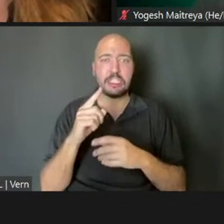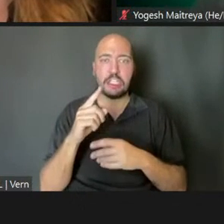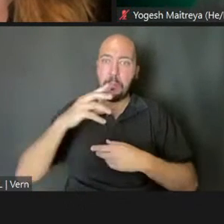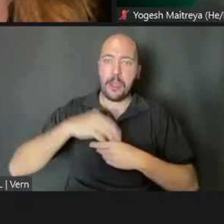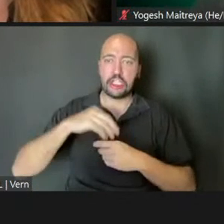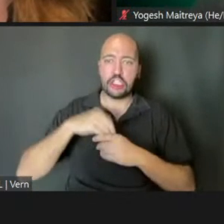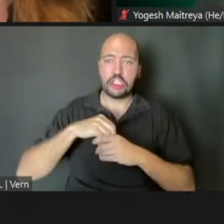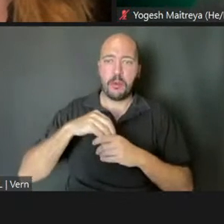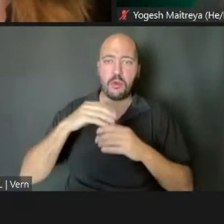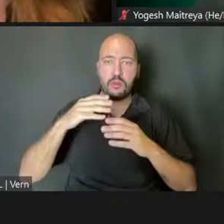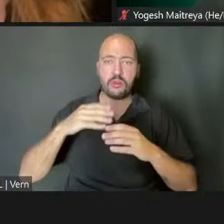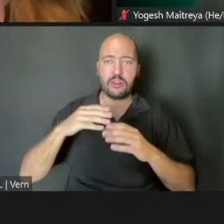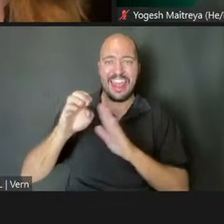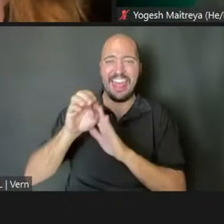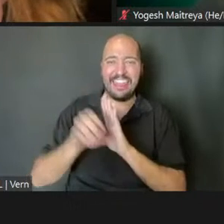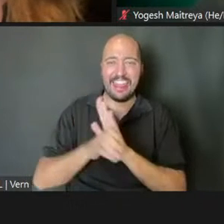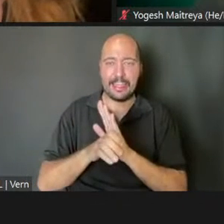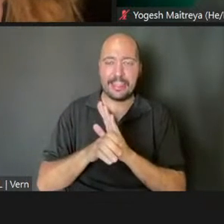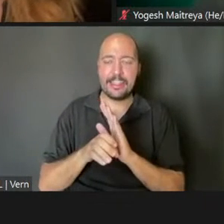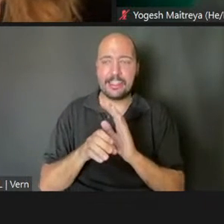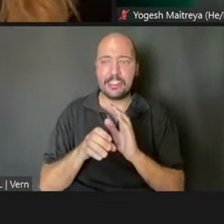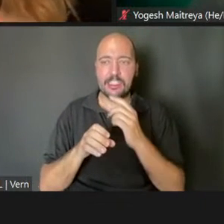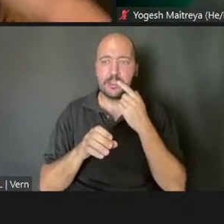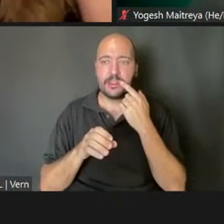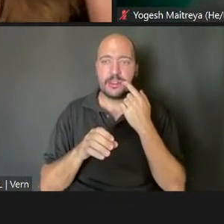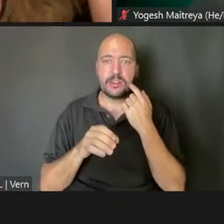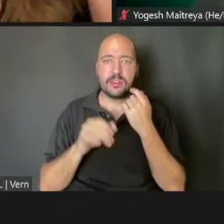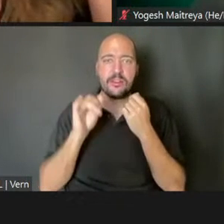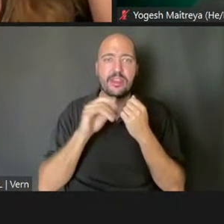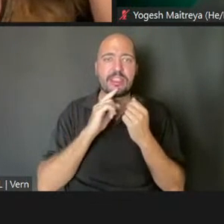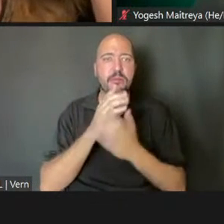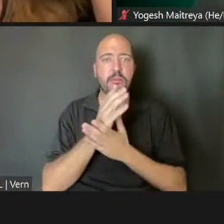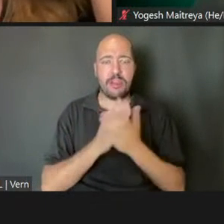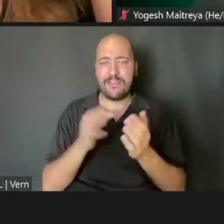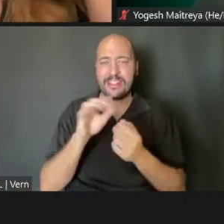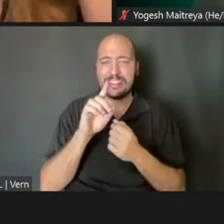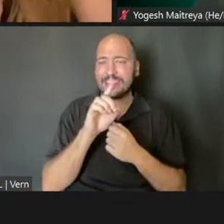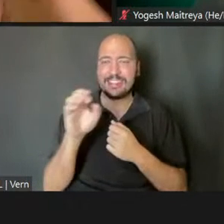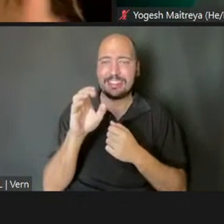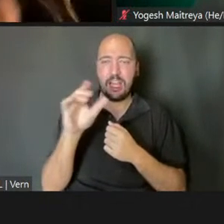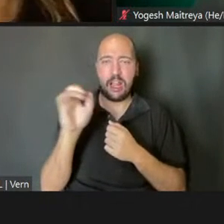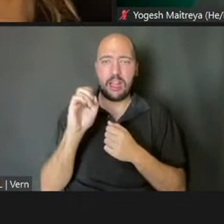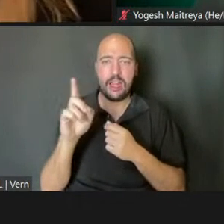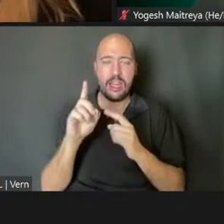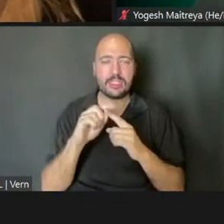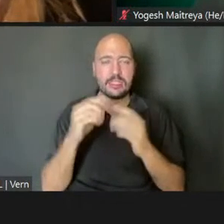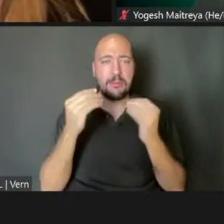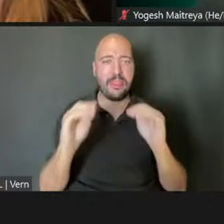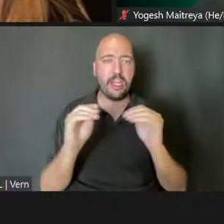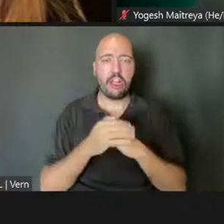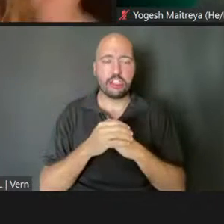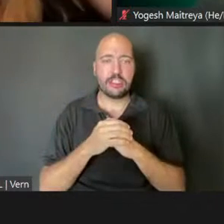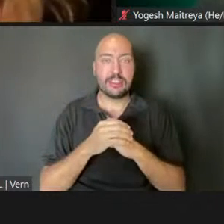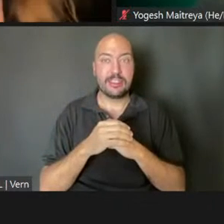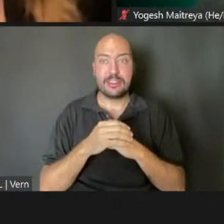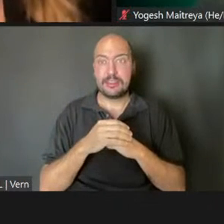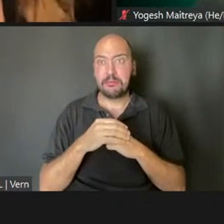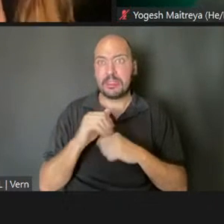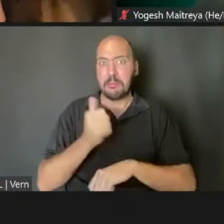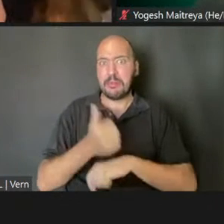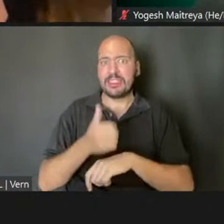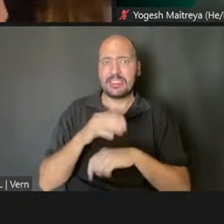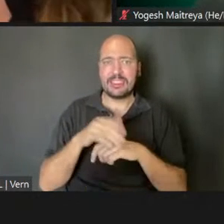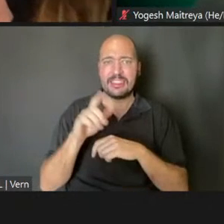participatory ethic. That is part of a decolonized methodology, at least according to